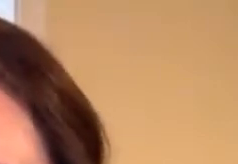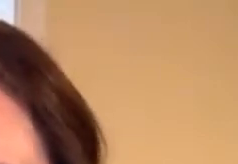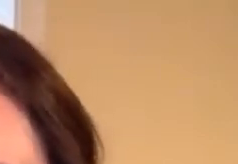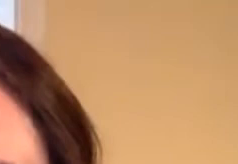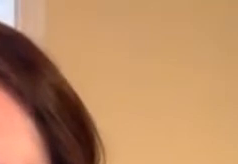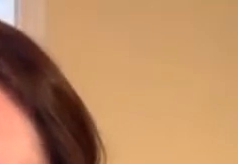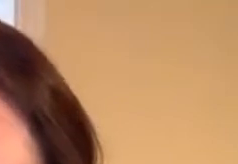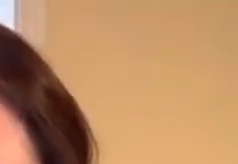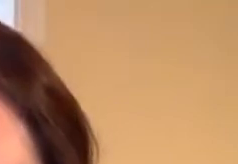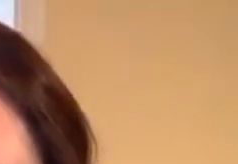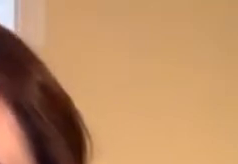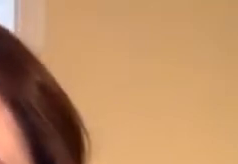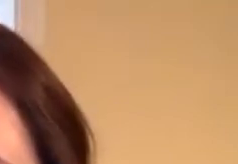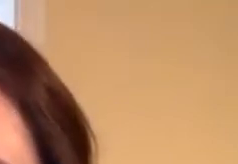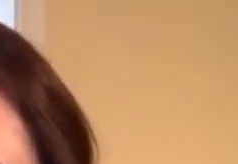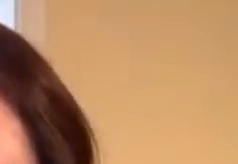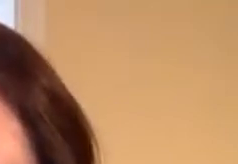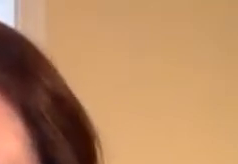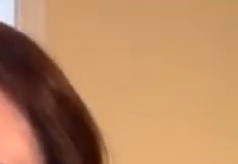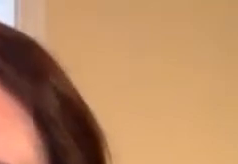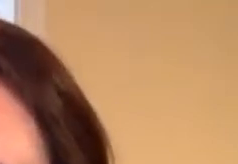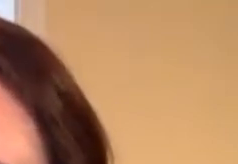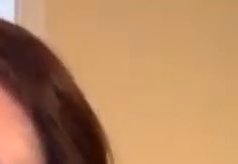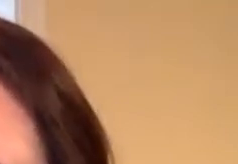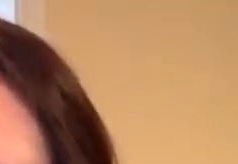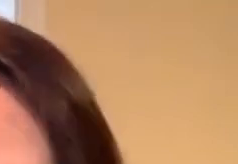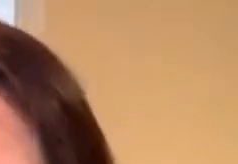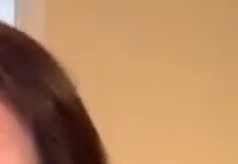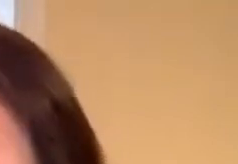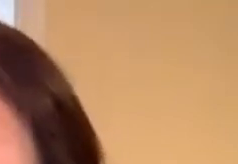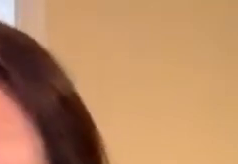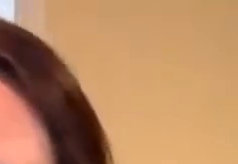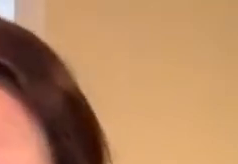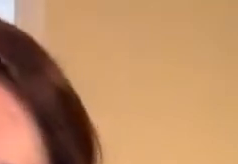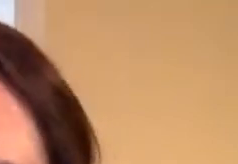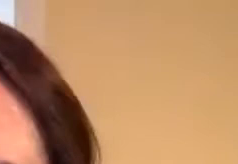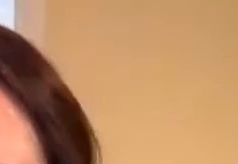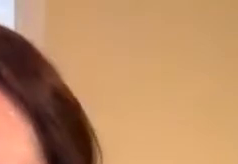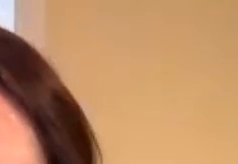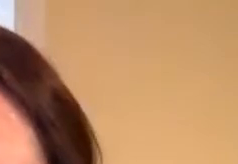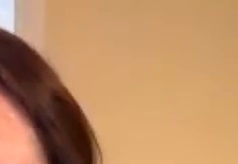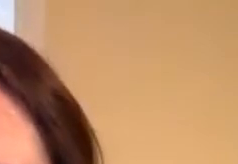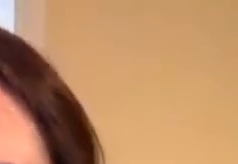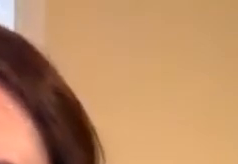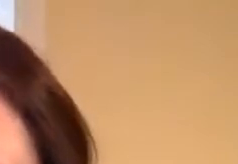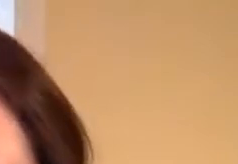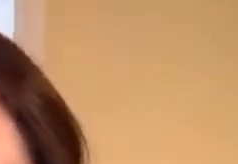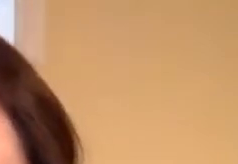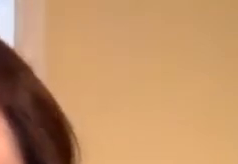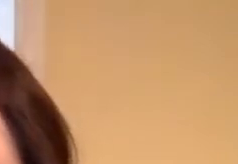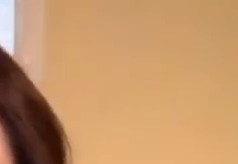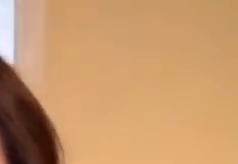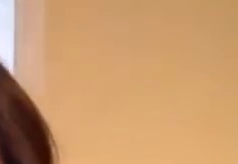tonight. If you'd like to access the ASL interpreter, please find Christina DeSalvo in the list of participants. In the top